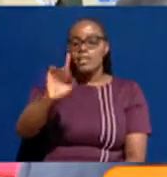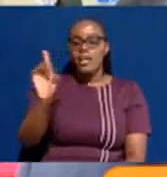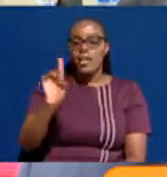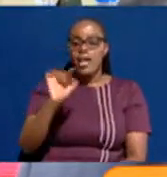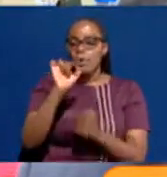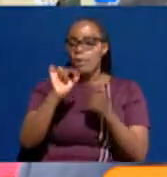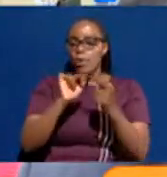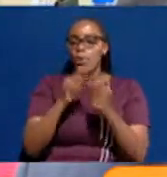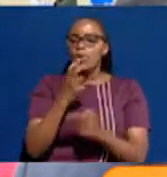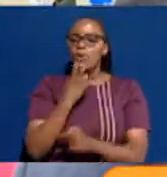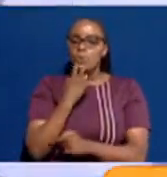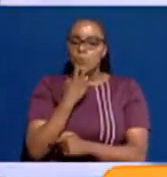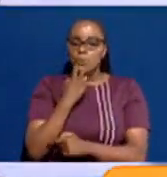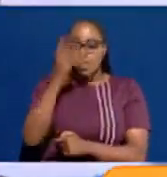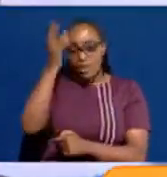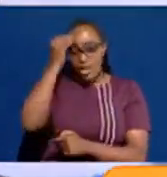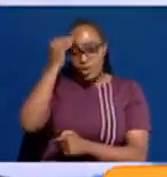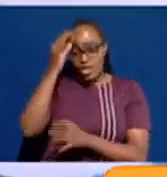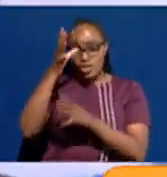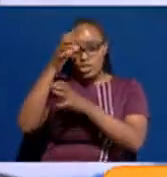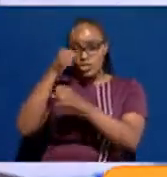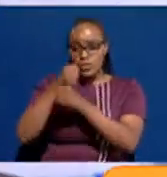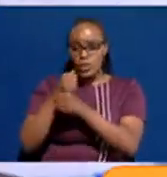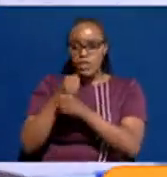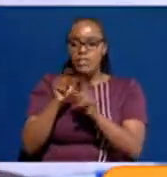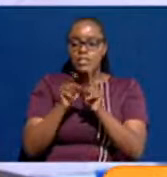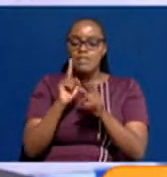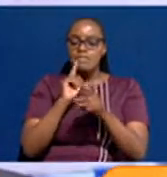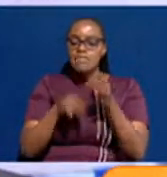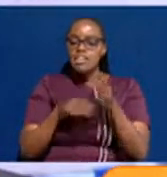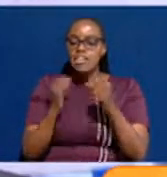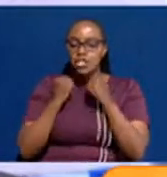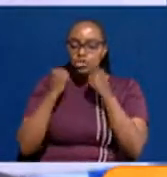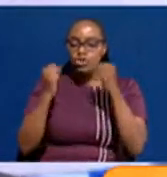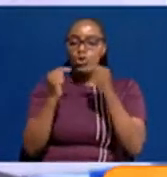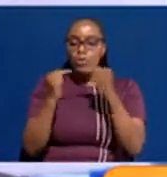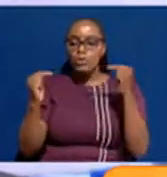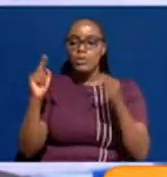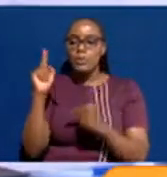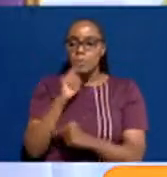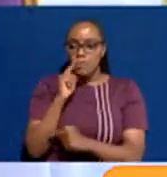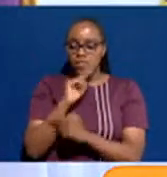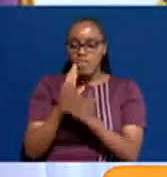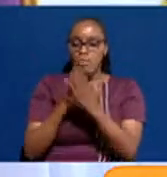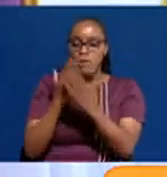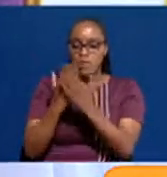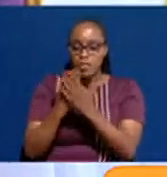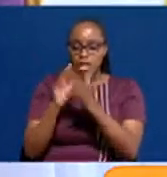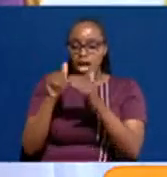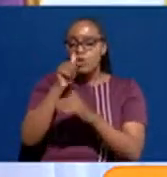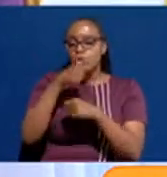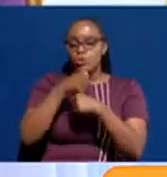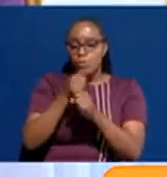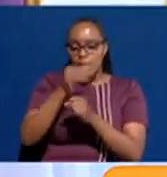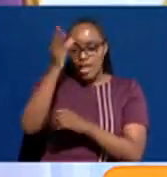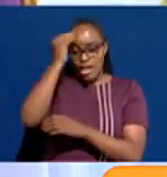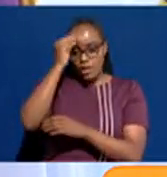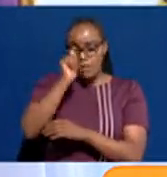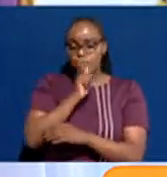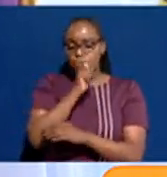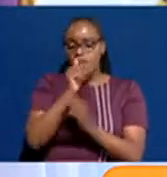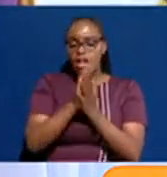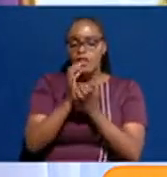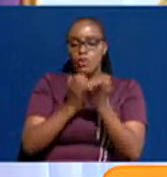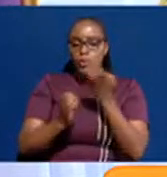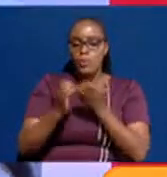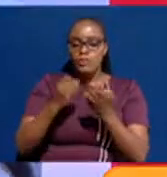on Tuesday, education stakeholders sustained their strong opposition to proposals on privatization and commercialization